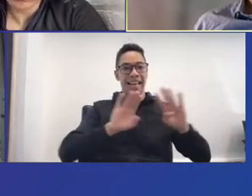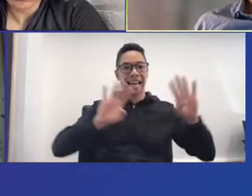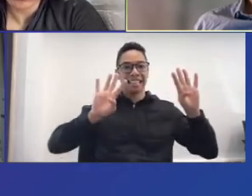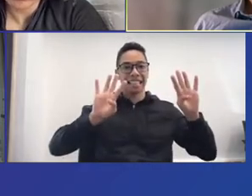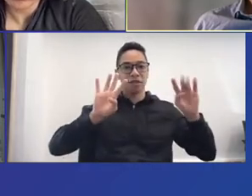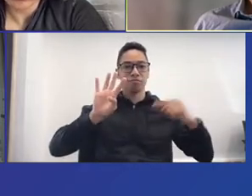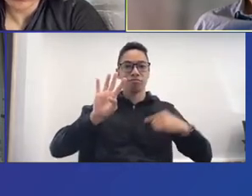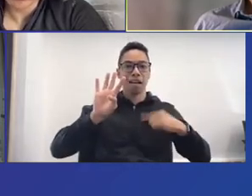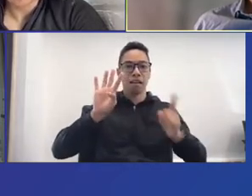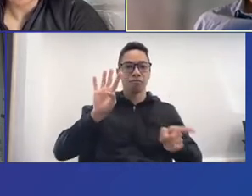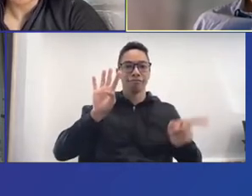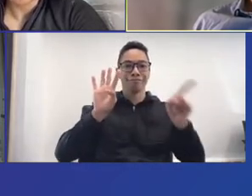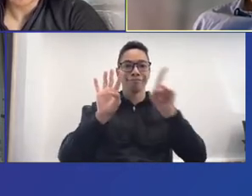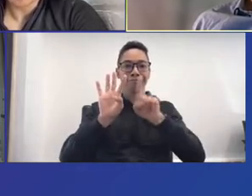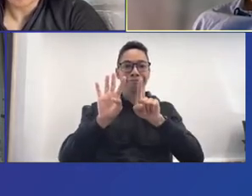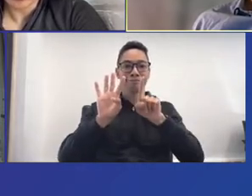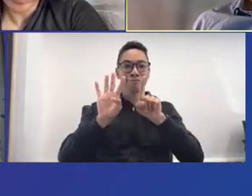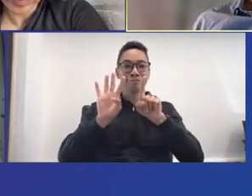in time is just